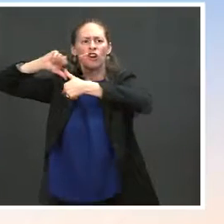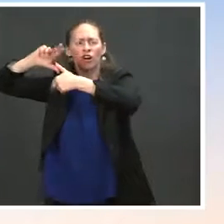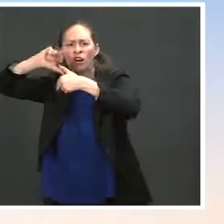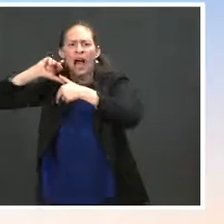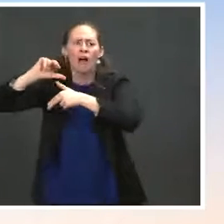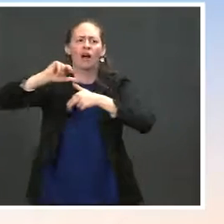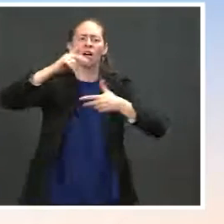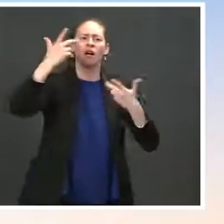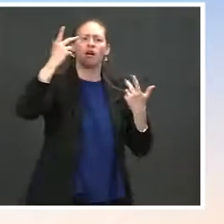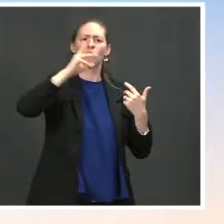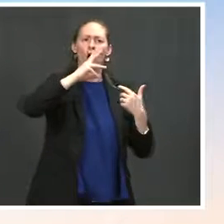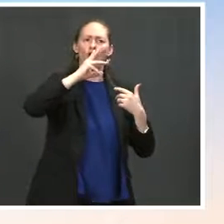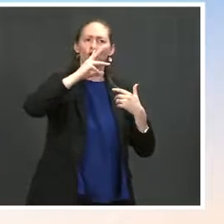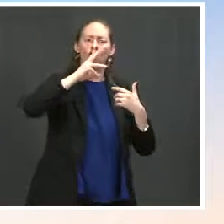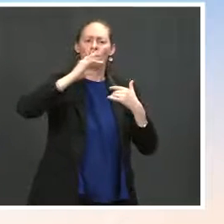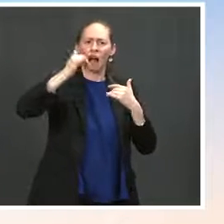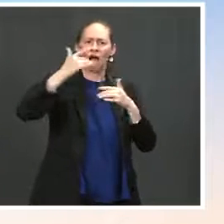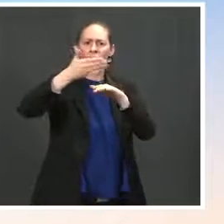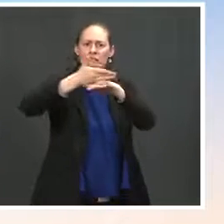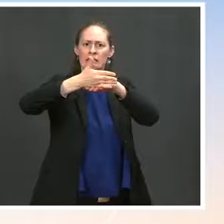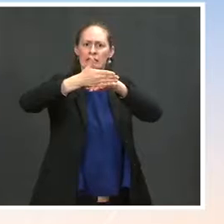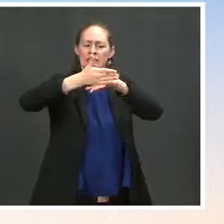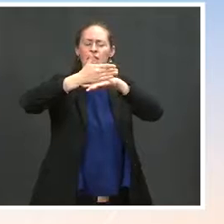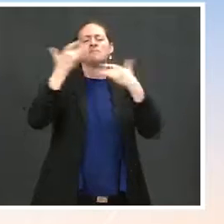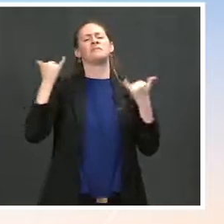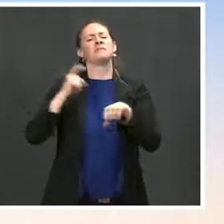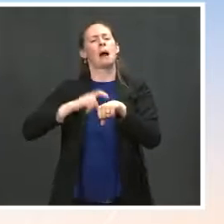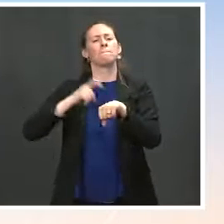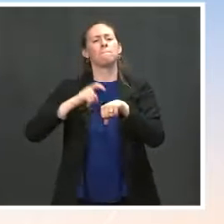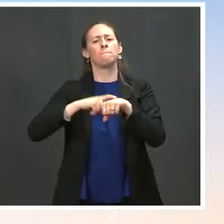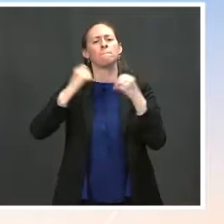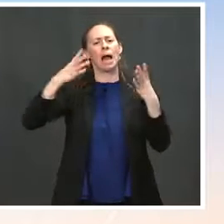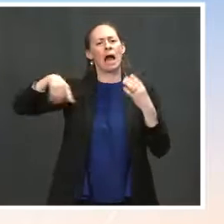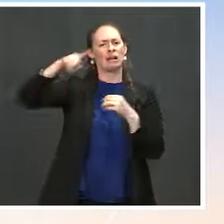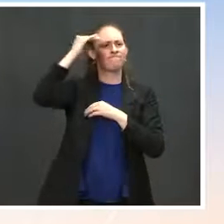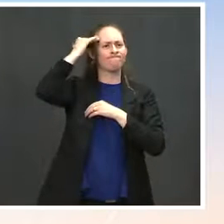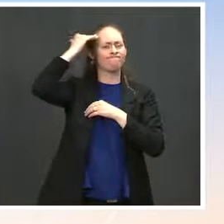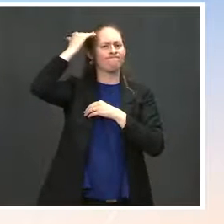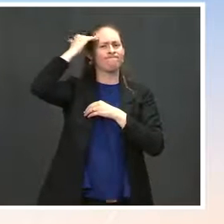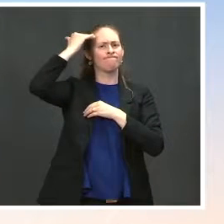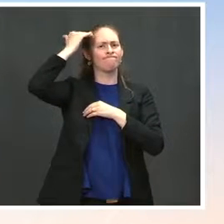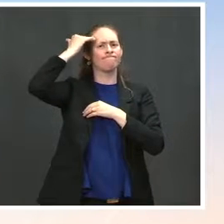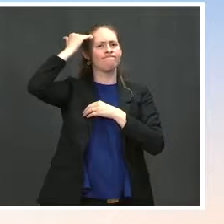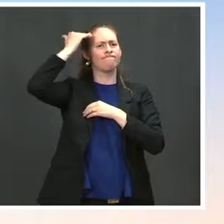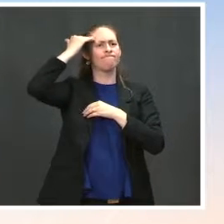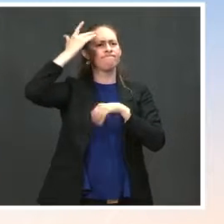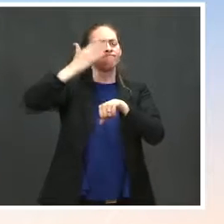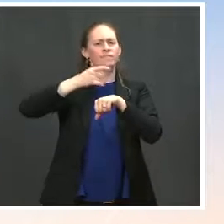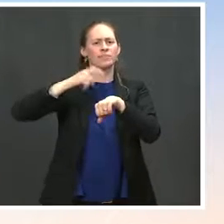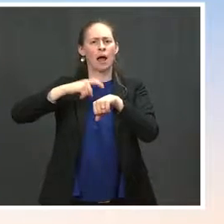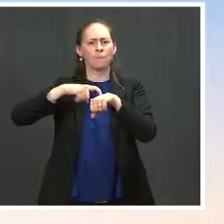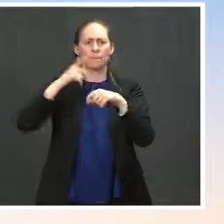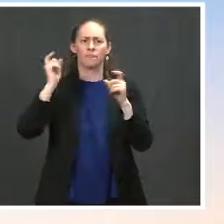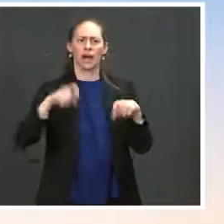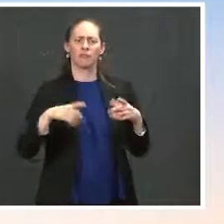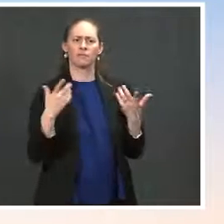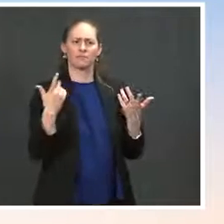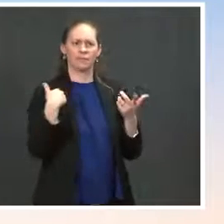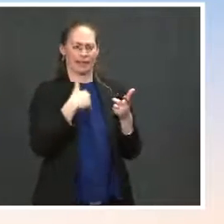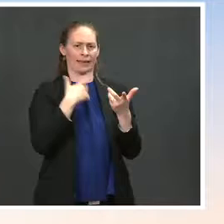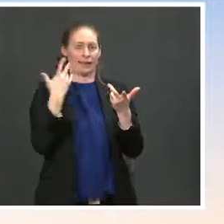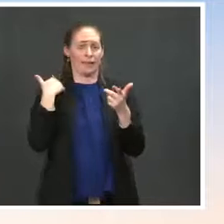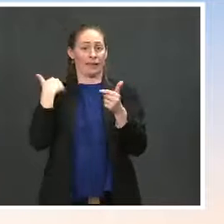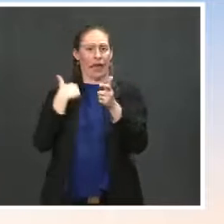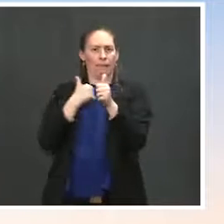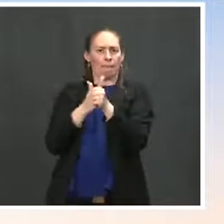we got to get moving. And I don't think anybody's going to get back from that fast, because we're way behind the 8 ball on that. And the chances of